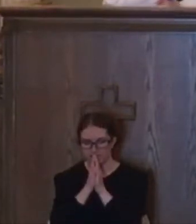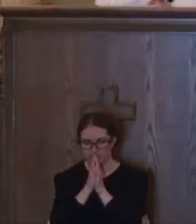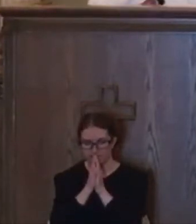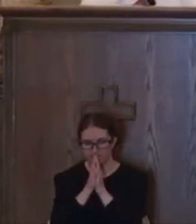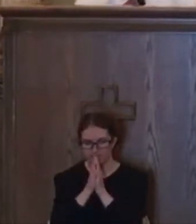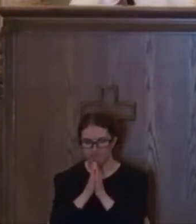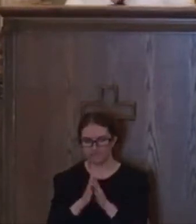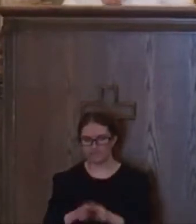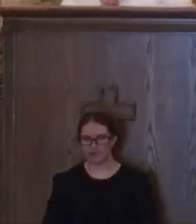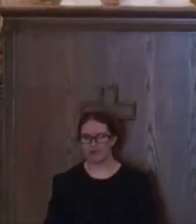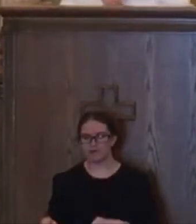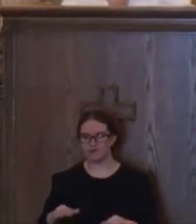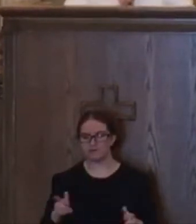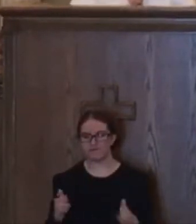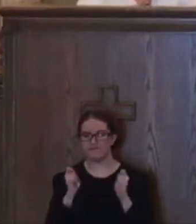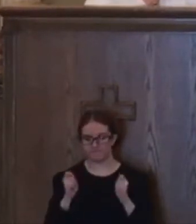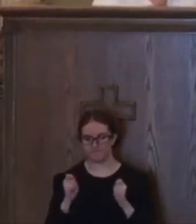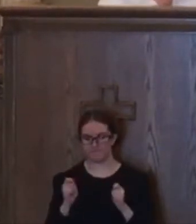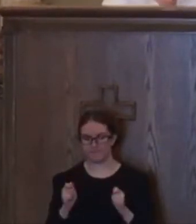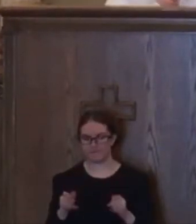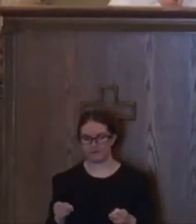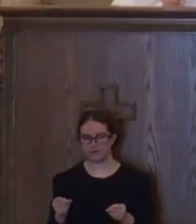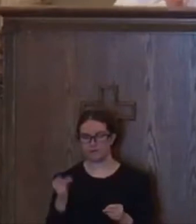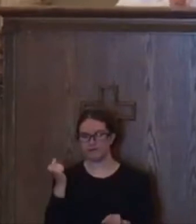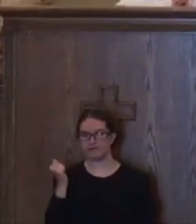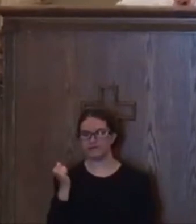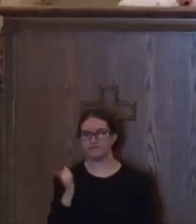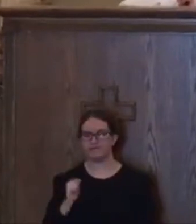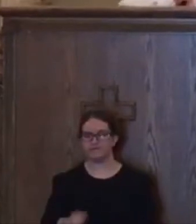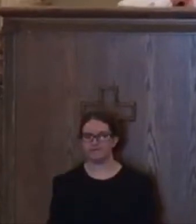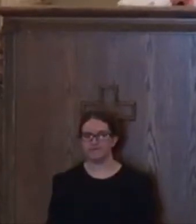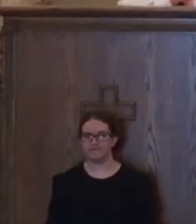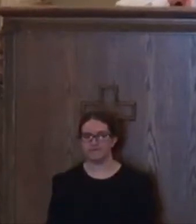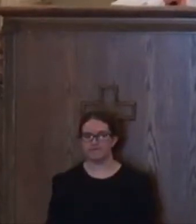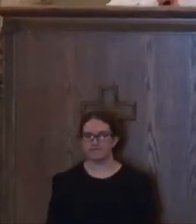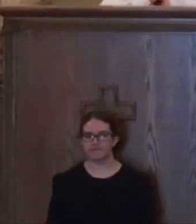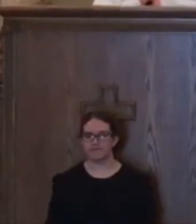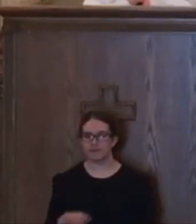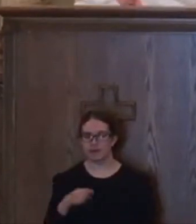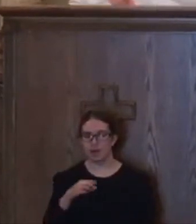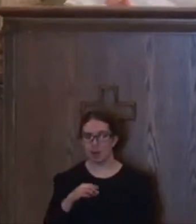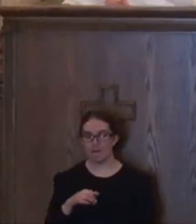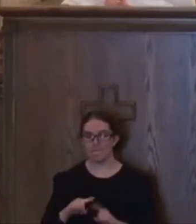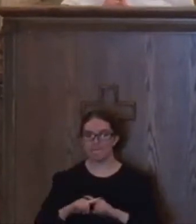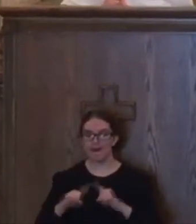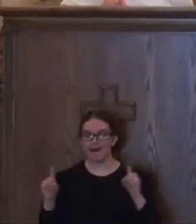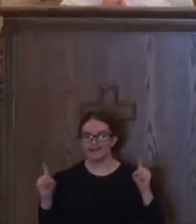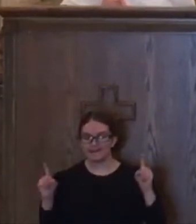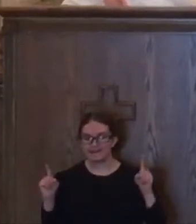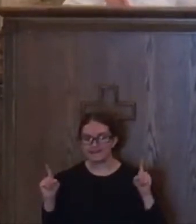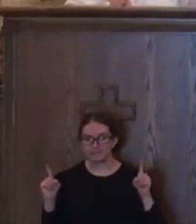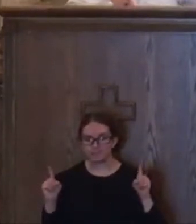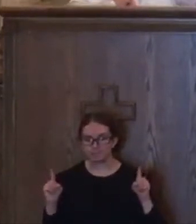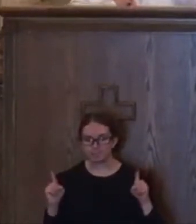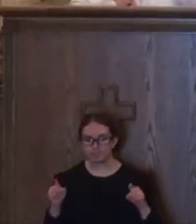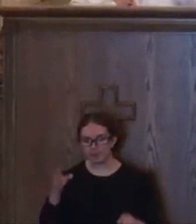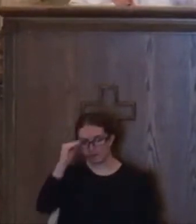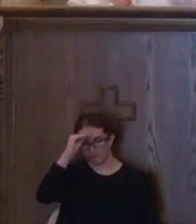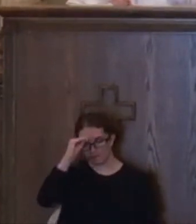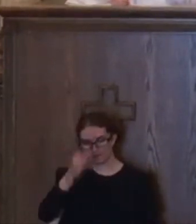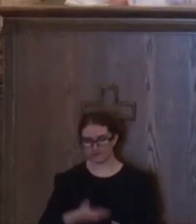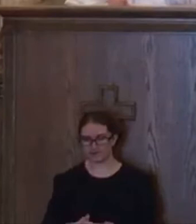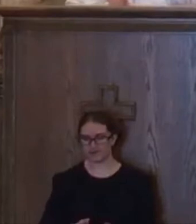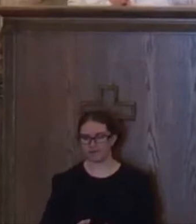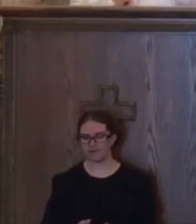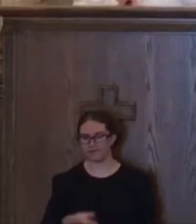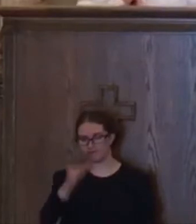them, but he's doing it fast, he's doing it speedily. But then he says, nevertheless, when the Son of Man